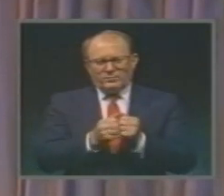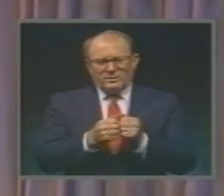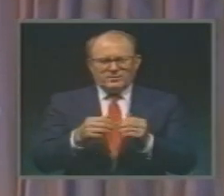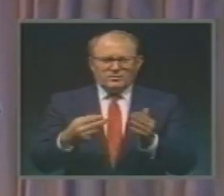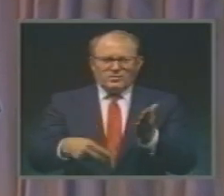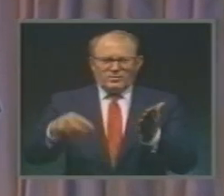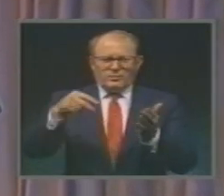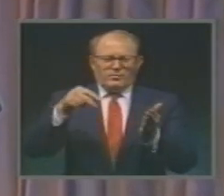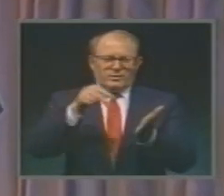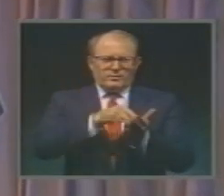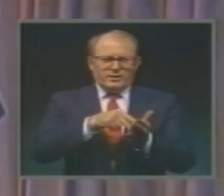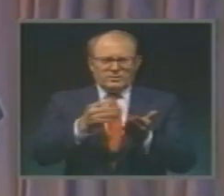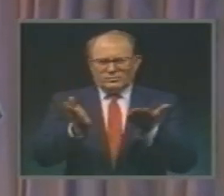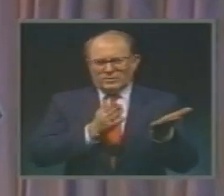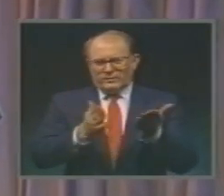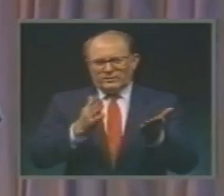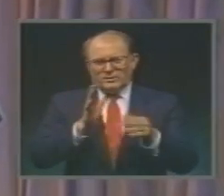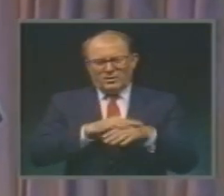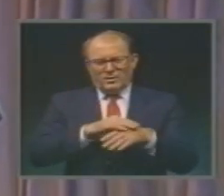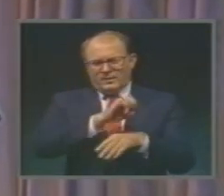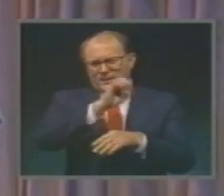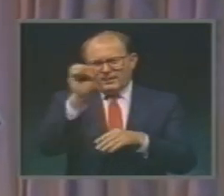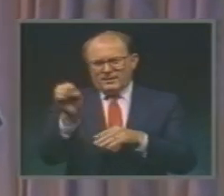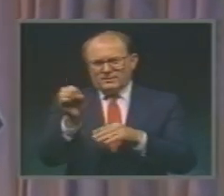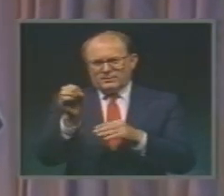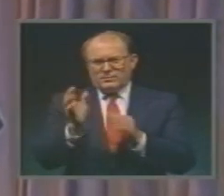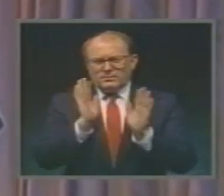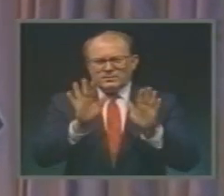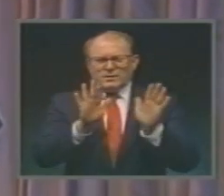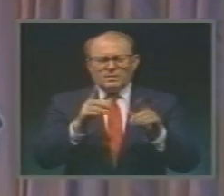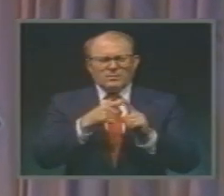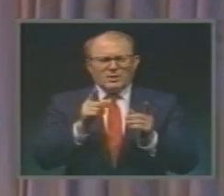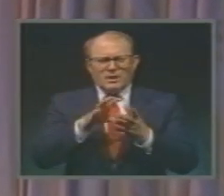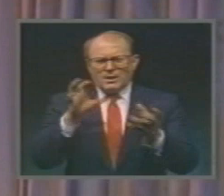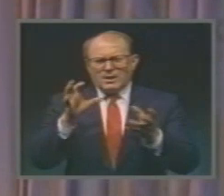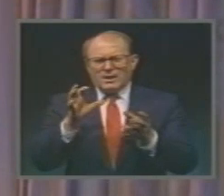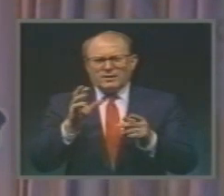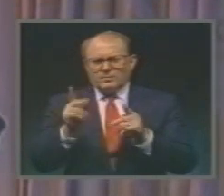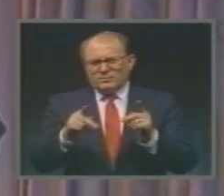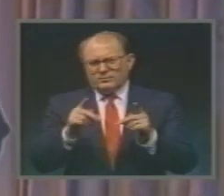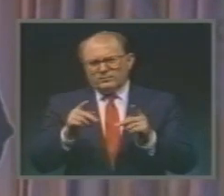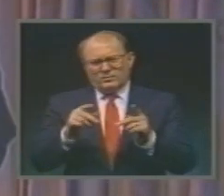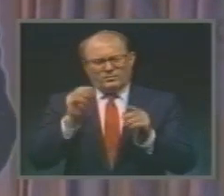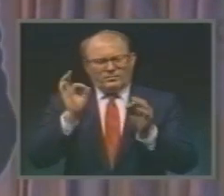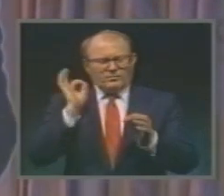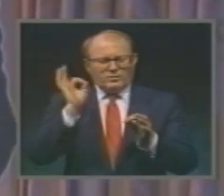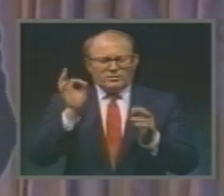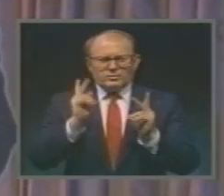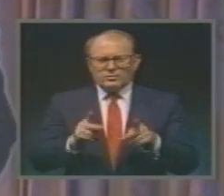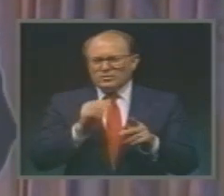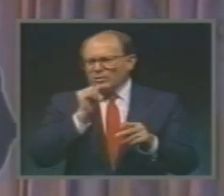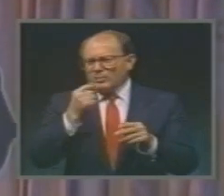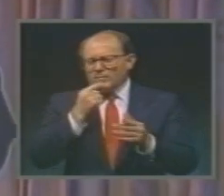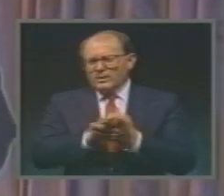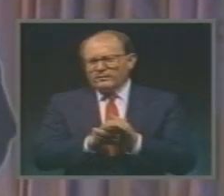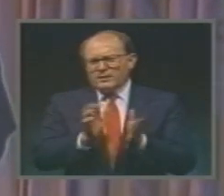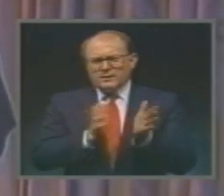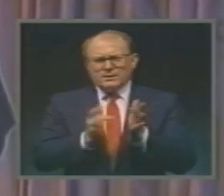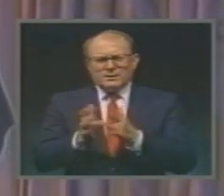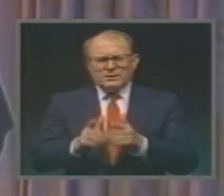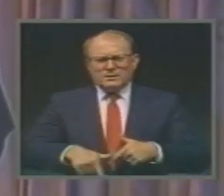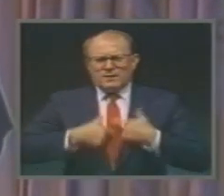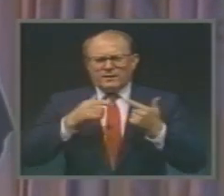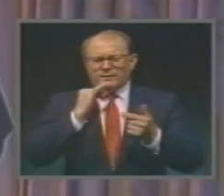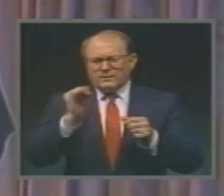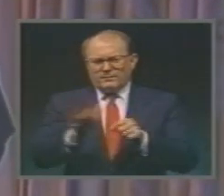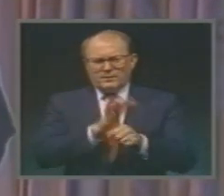Sunday. But surveys show that many of them don't really believe it. Jesus' life was so characterized by miracles that